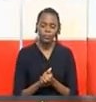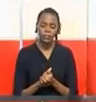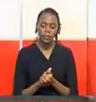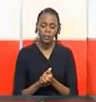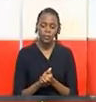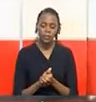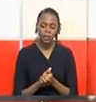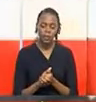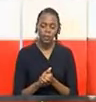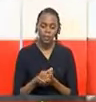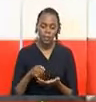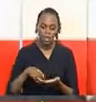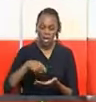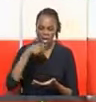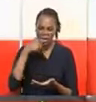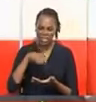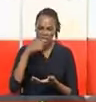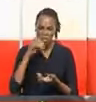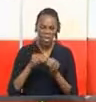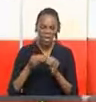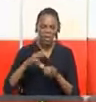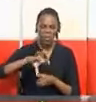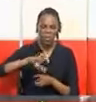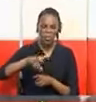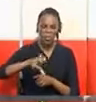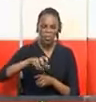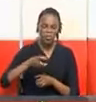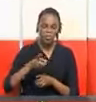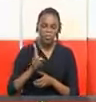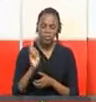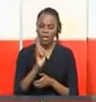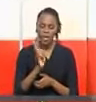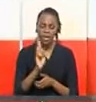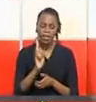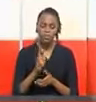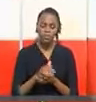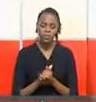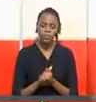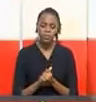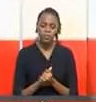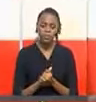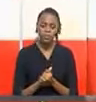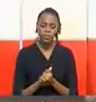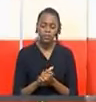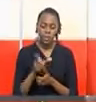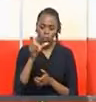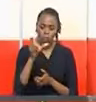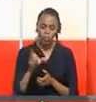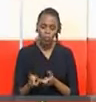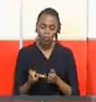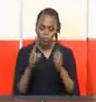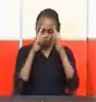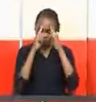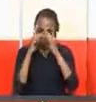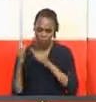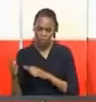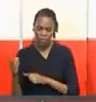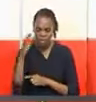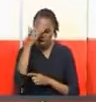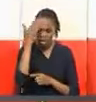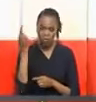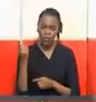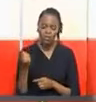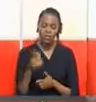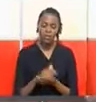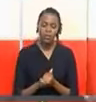eats a soup made out of a poisonous mushroom? No. A man dies when he's forgotten."